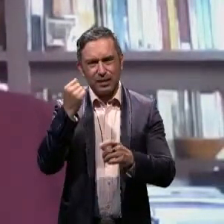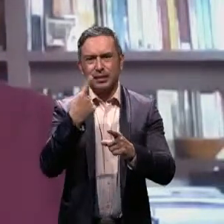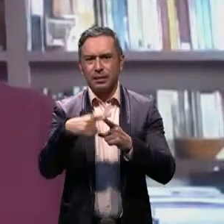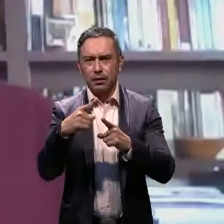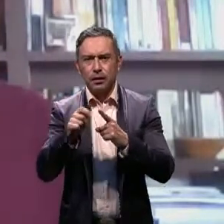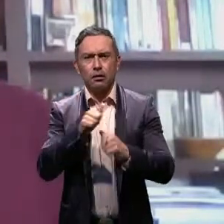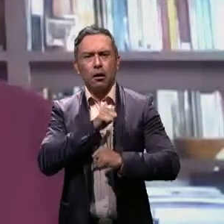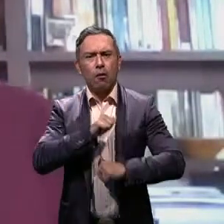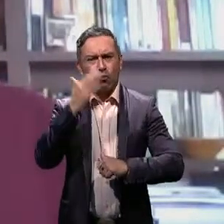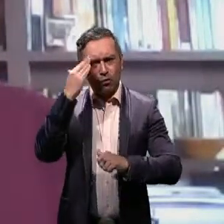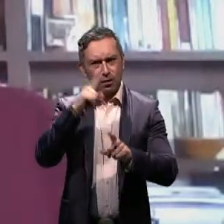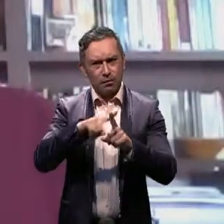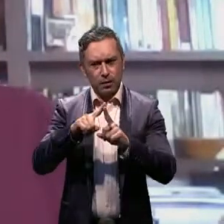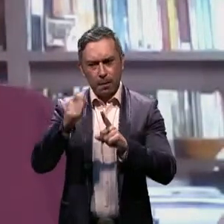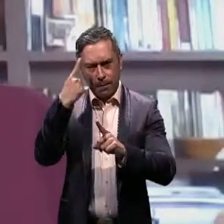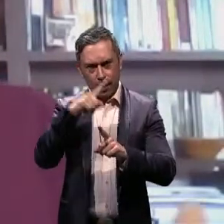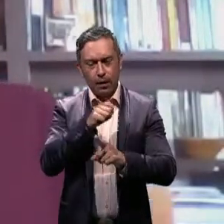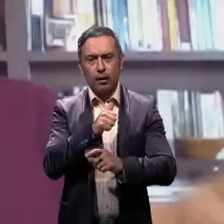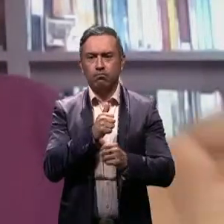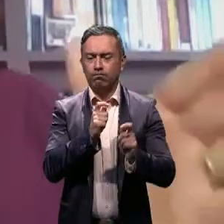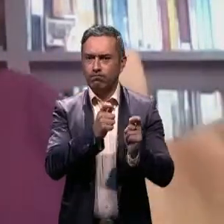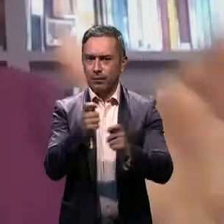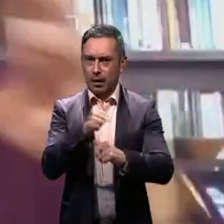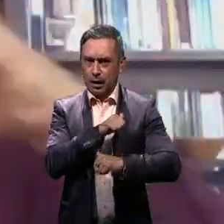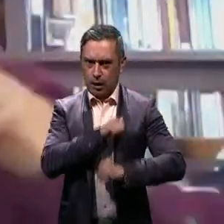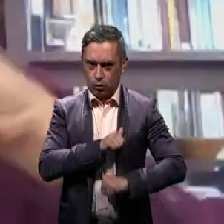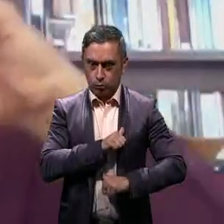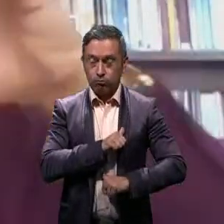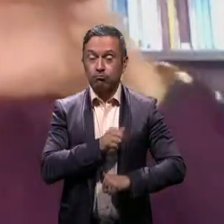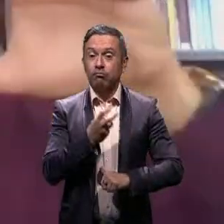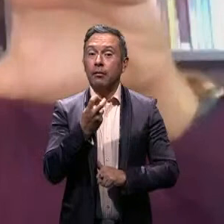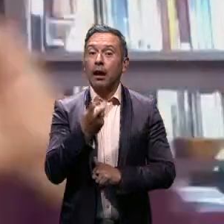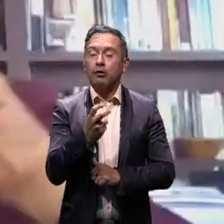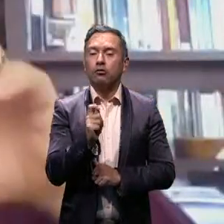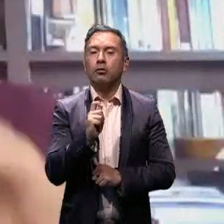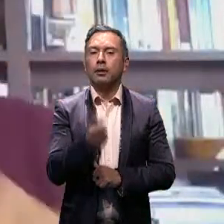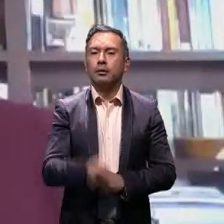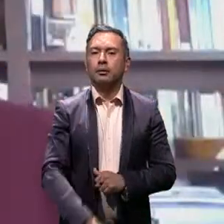well as the competencies to take on these positions.